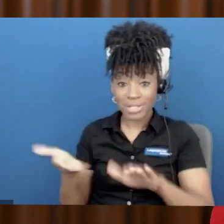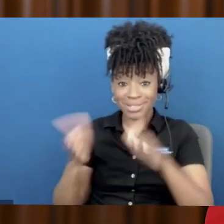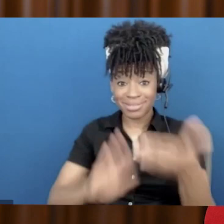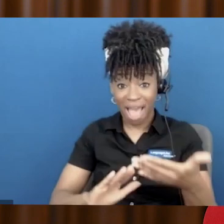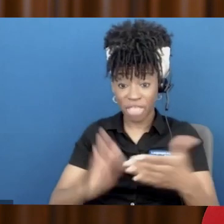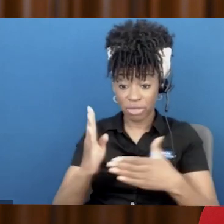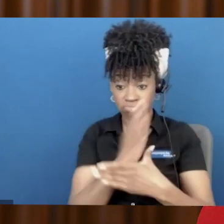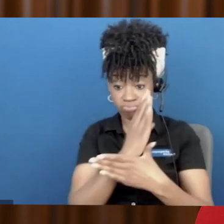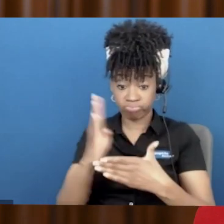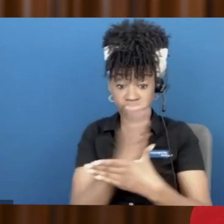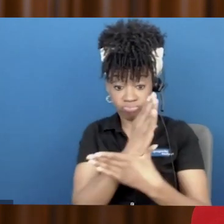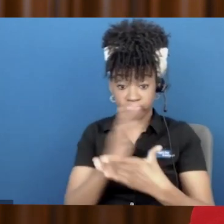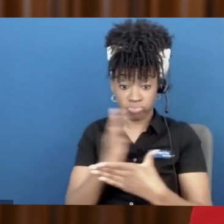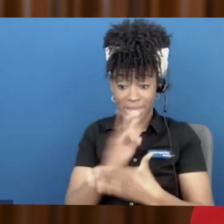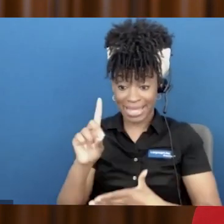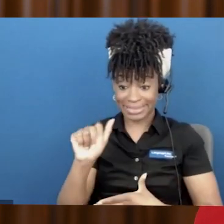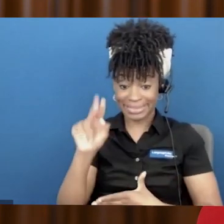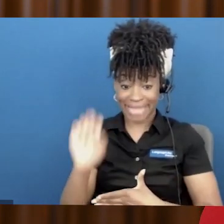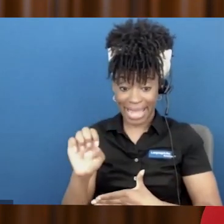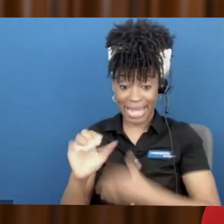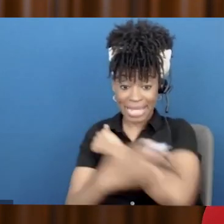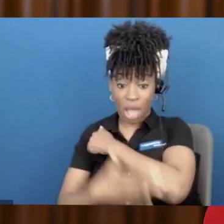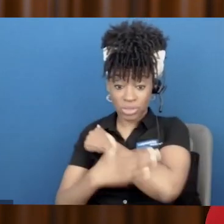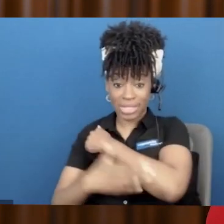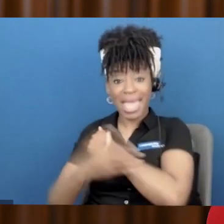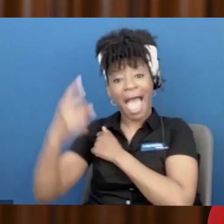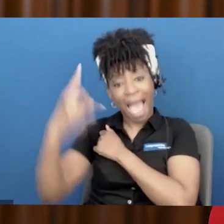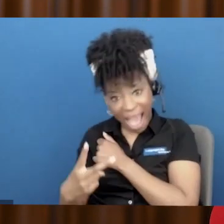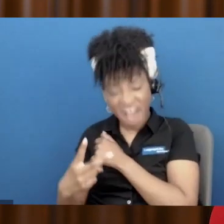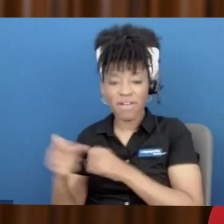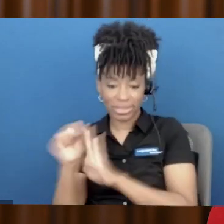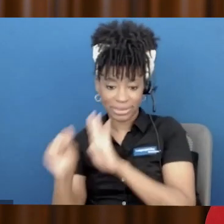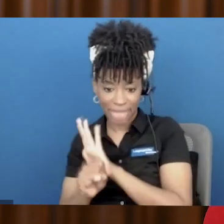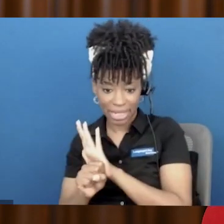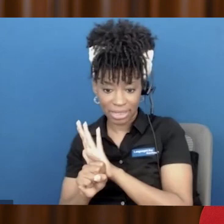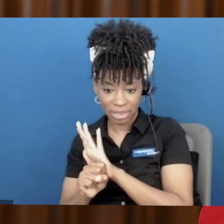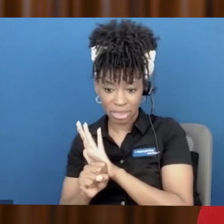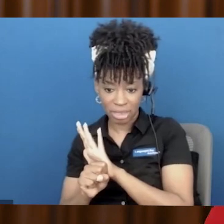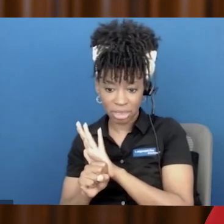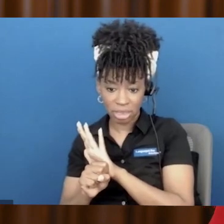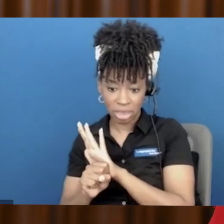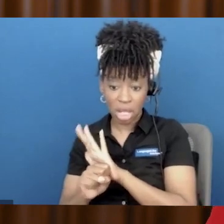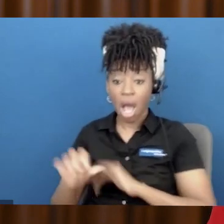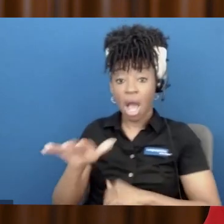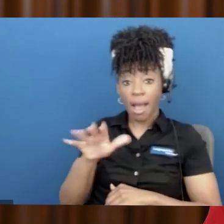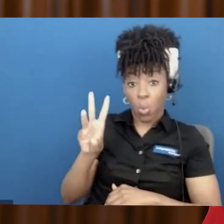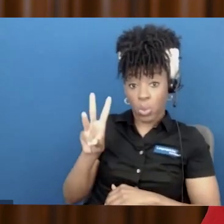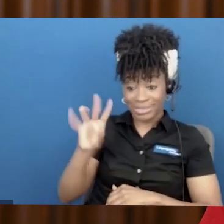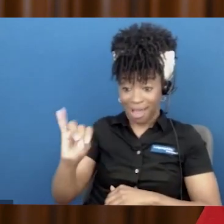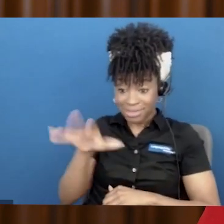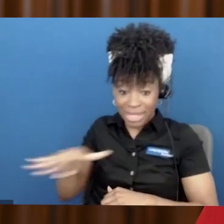while case numbers are climbing in Wisconsin counties that have chosen not to adopt strong public health orders, that is not happening